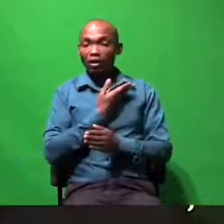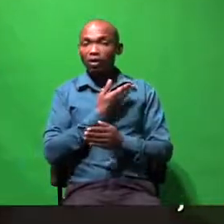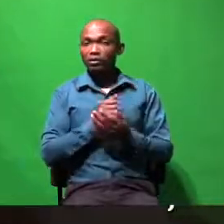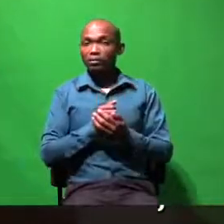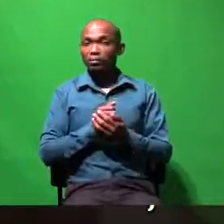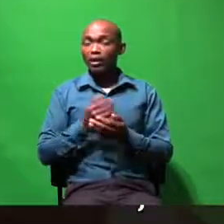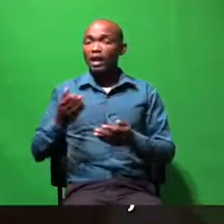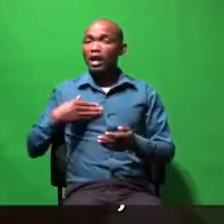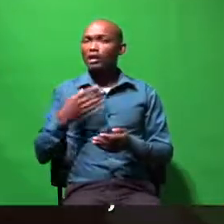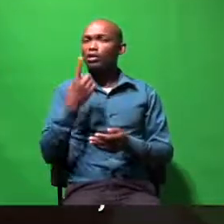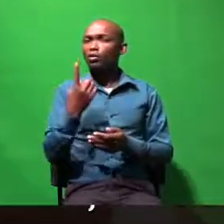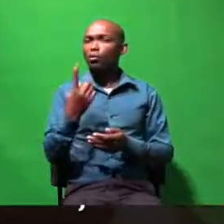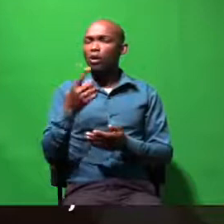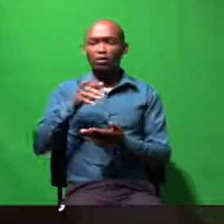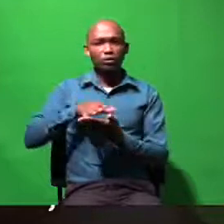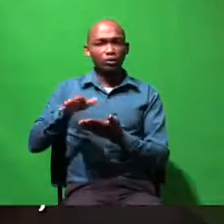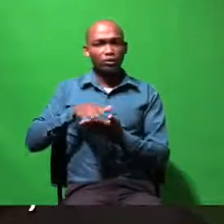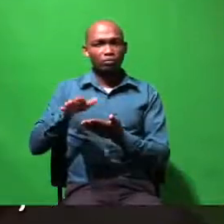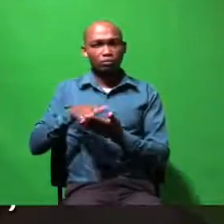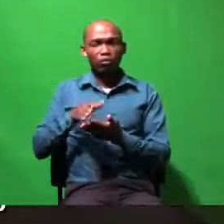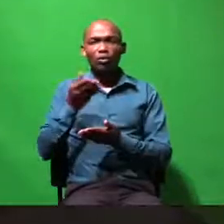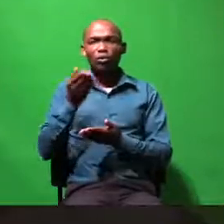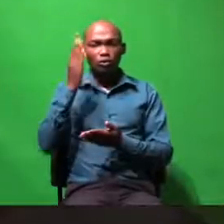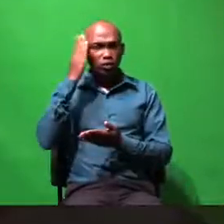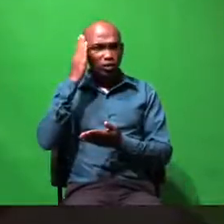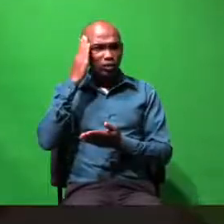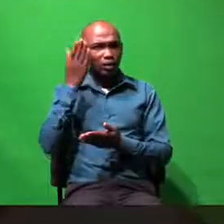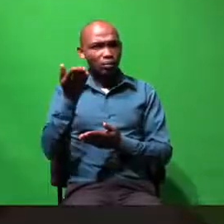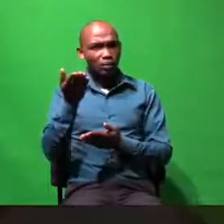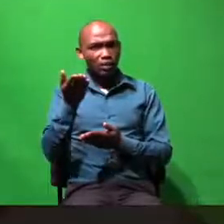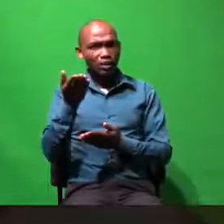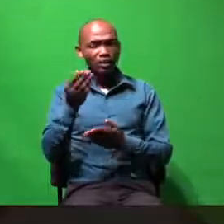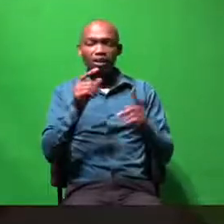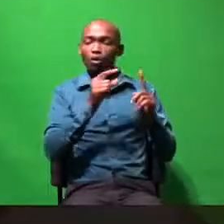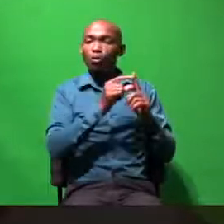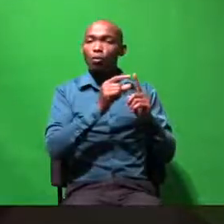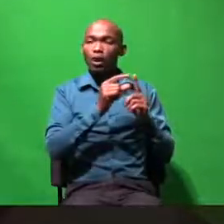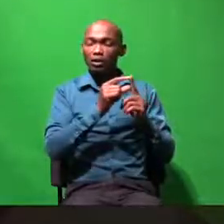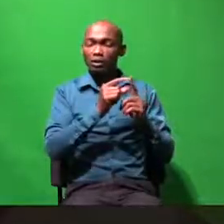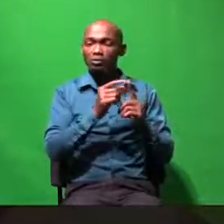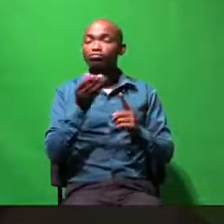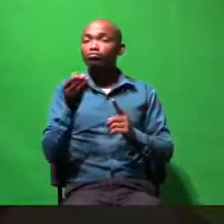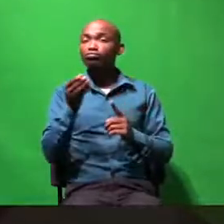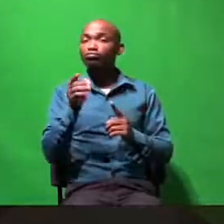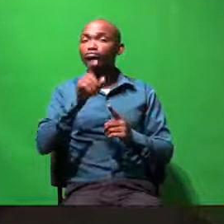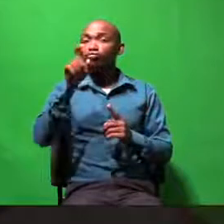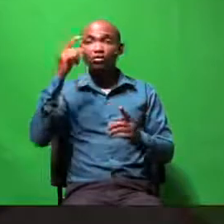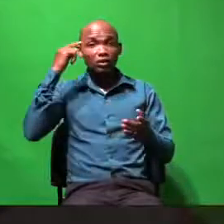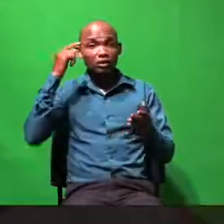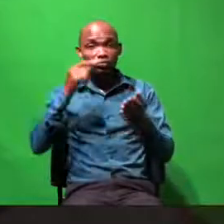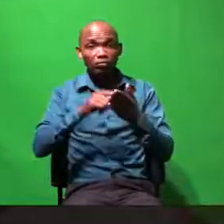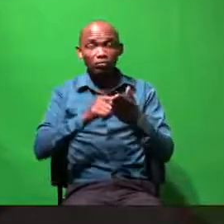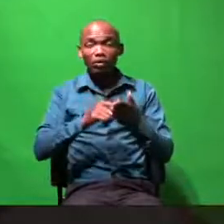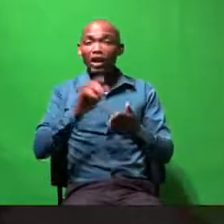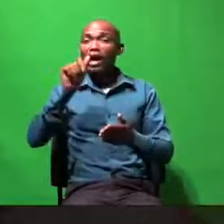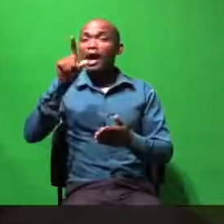to explain. What do you understand by these words? Lymphatic system. Ali, can you try